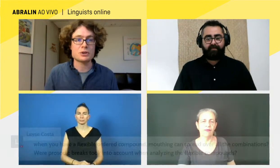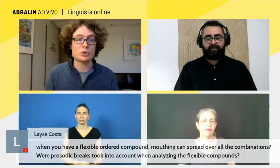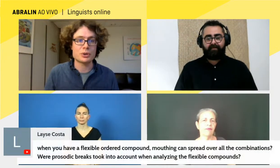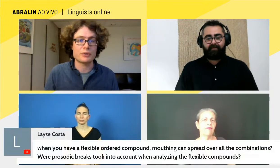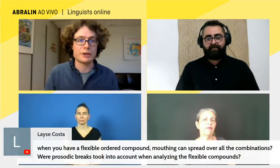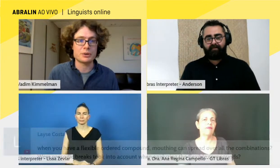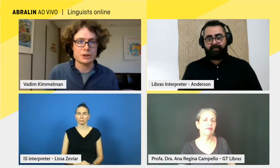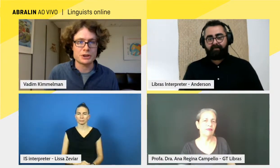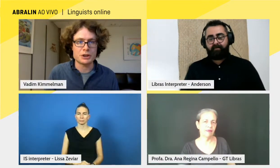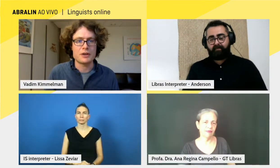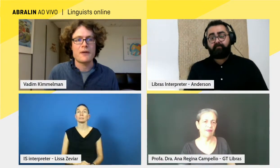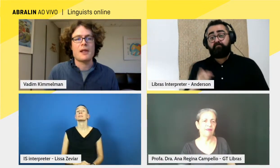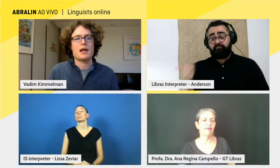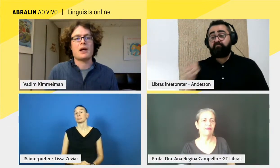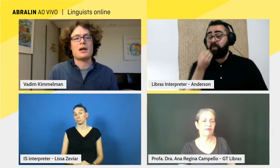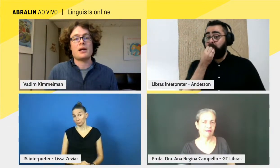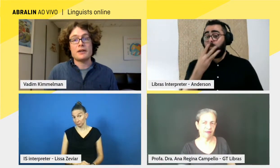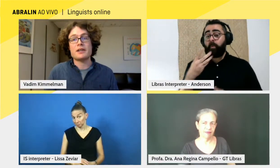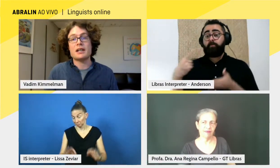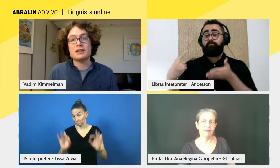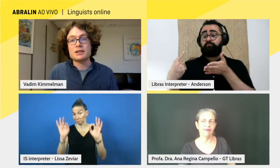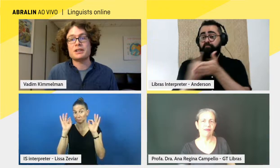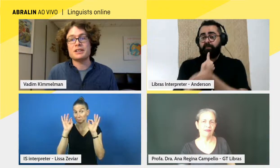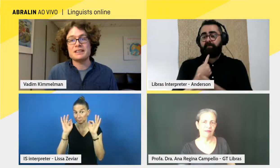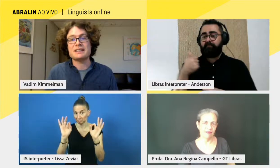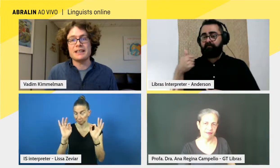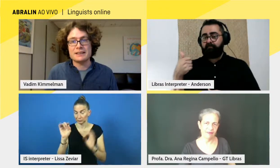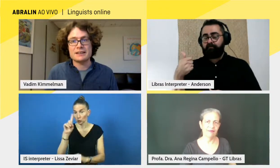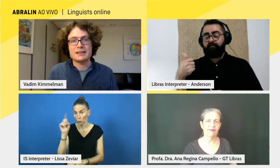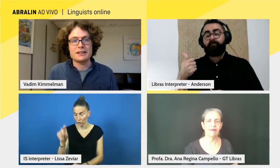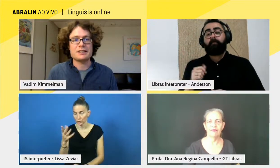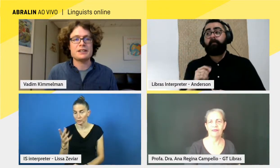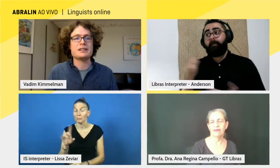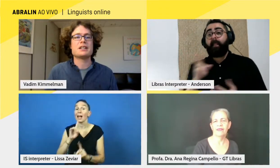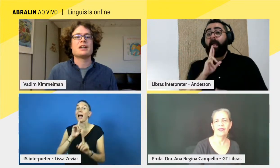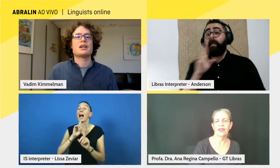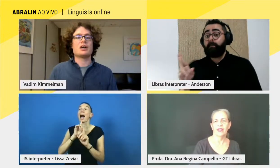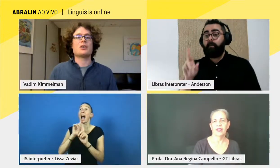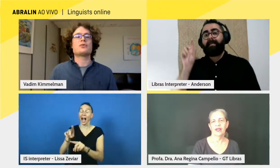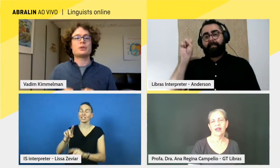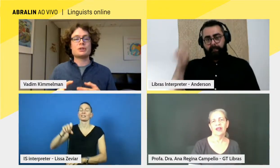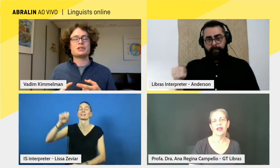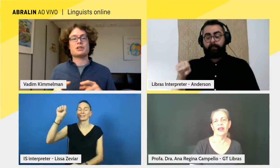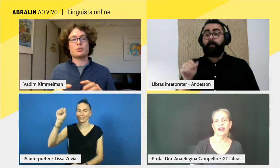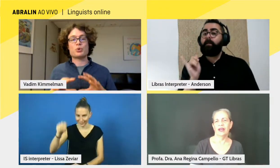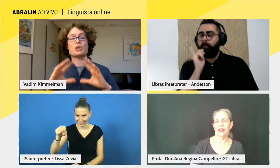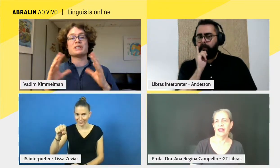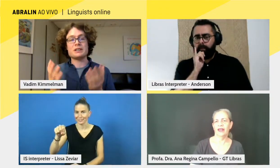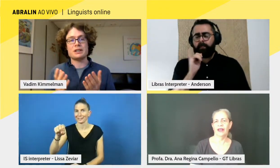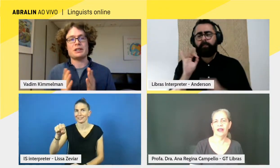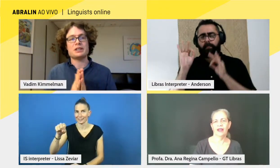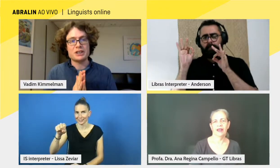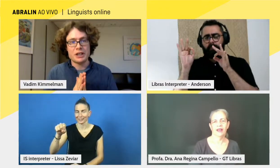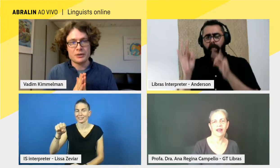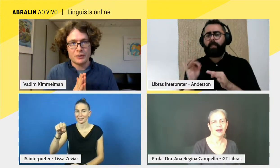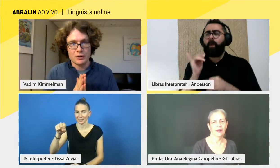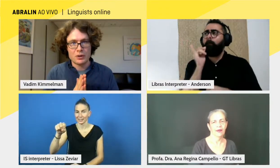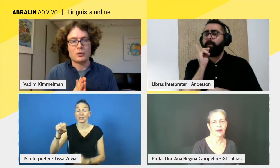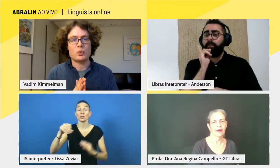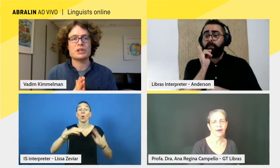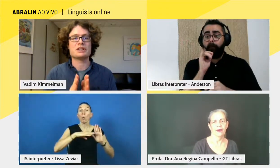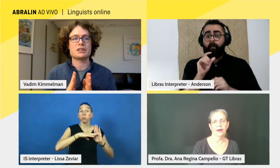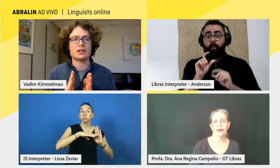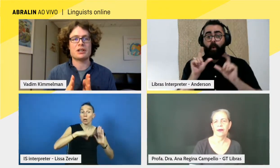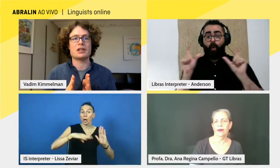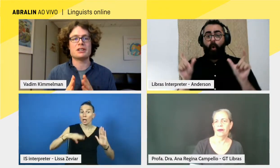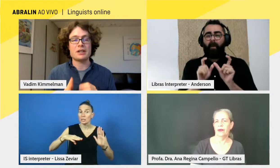Yeah, this is also a great question. And the answer is yes. Indeed, first, prosody in